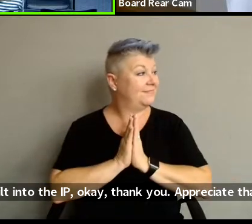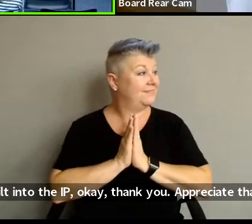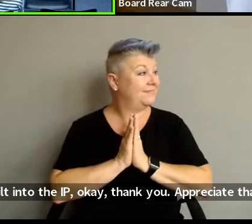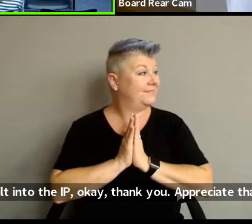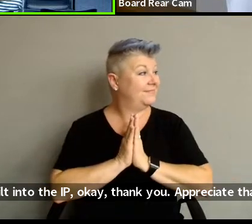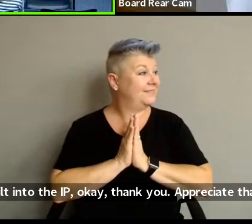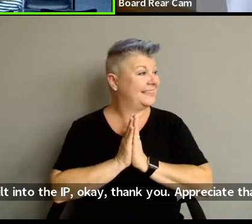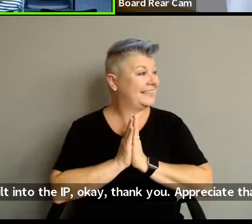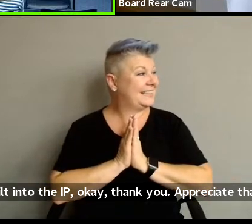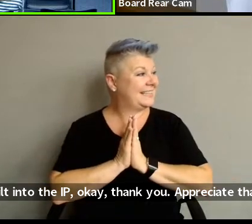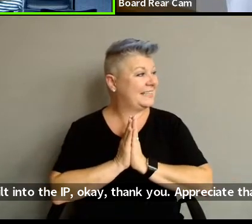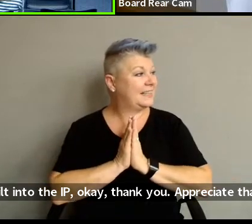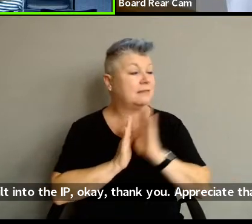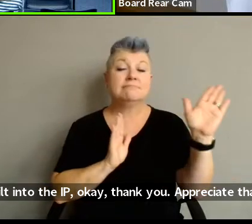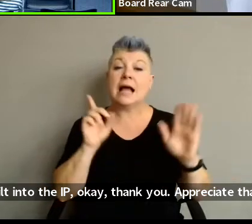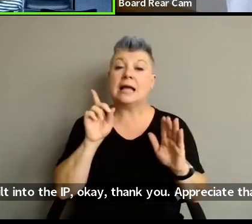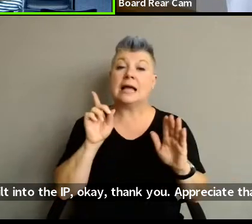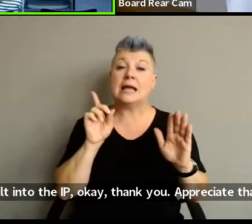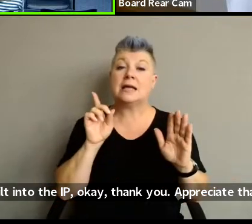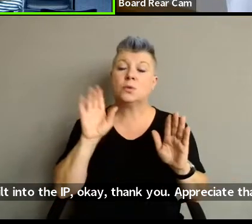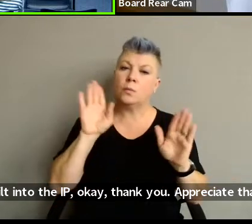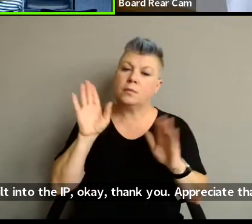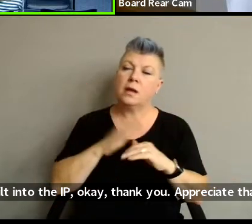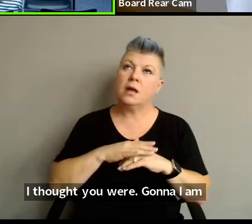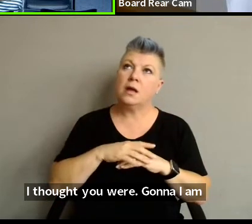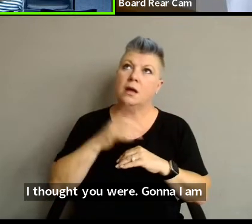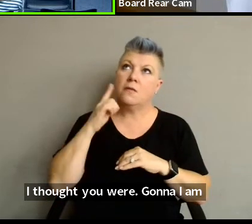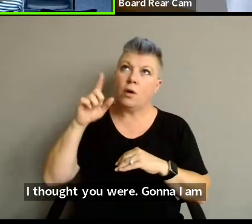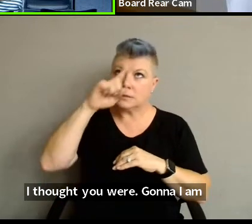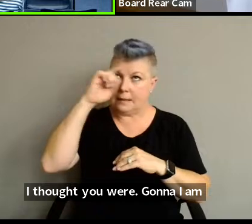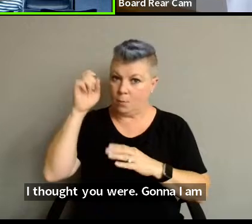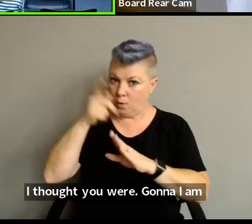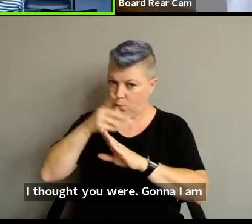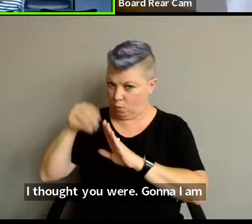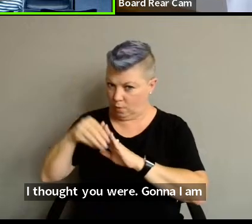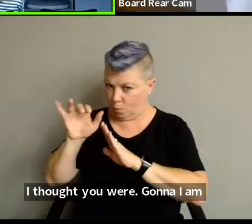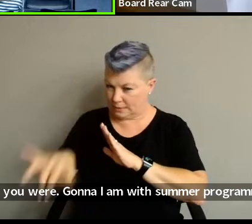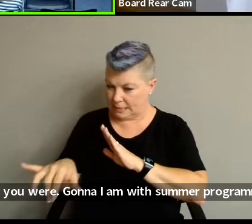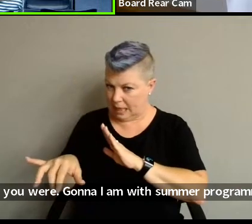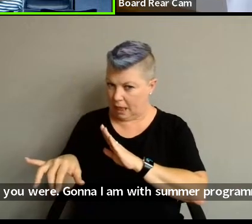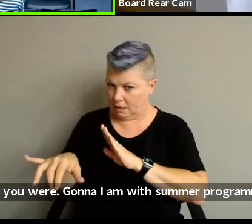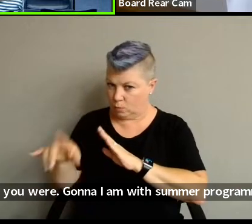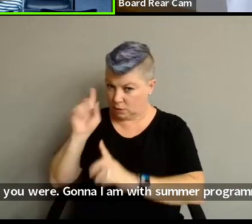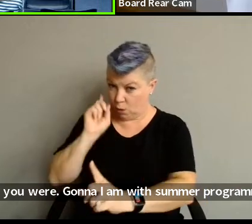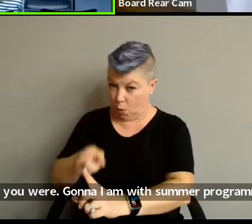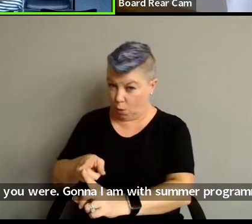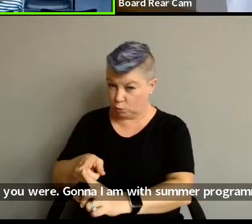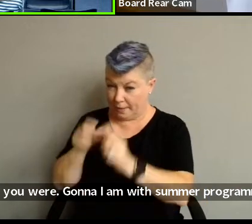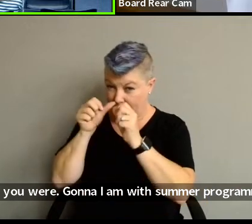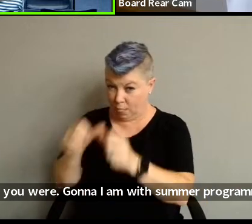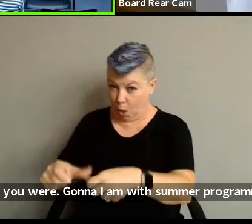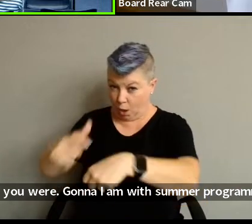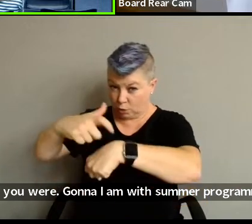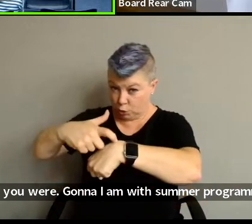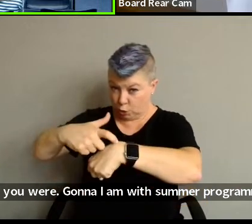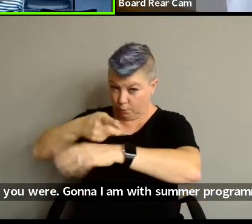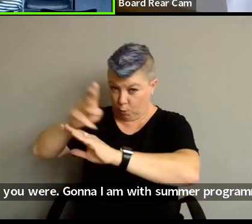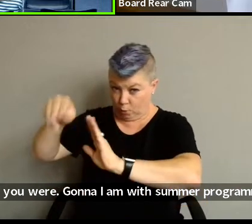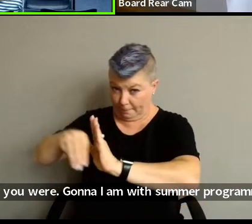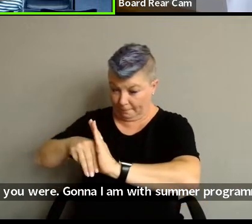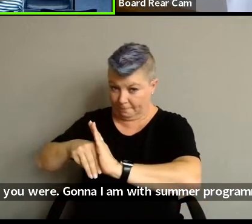I thought you were gonna. I am. Was summer programming meant to be a long-term program? It was